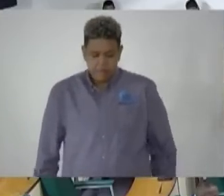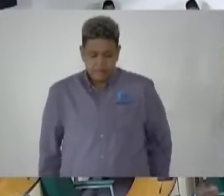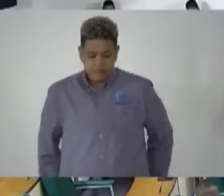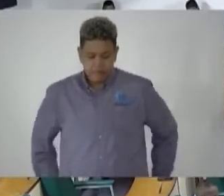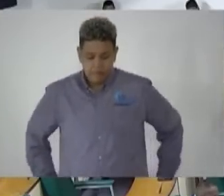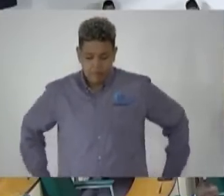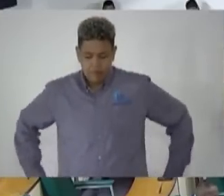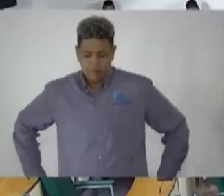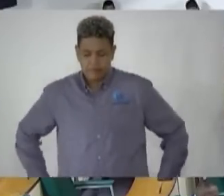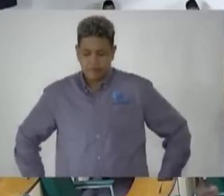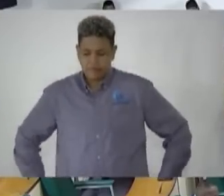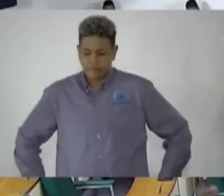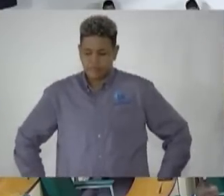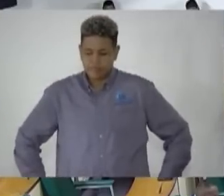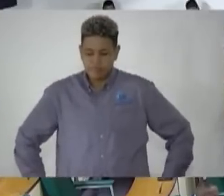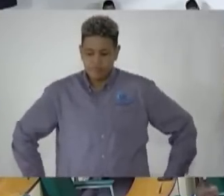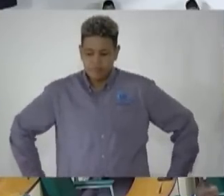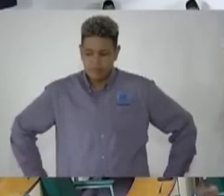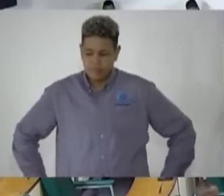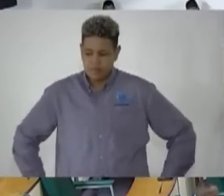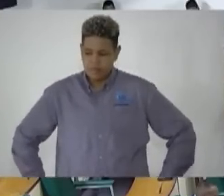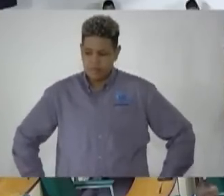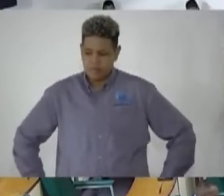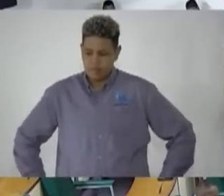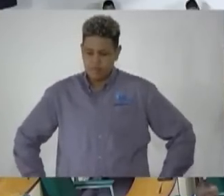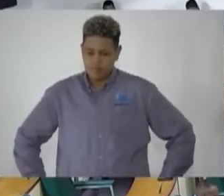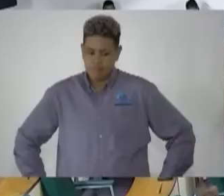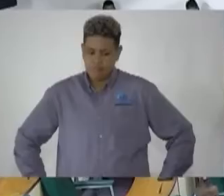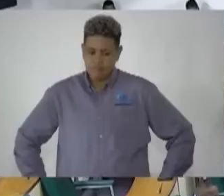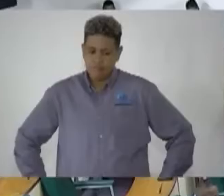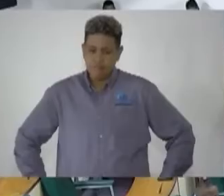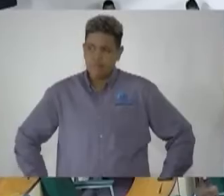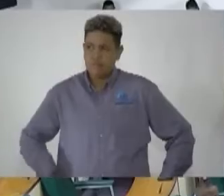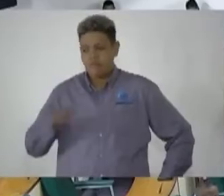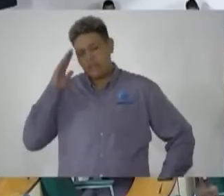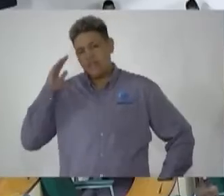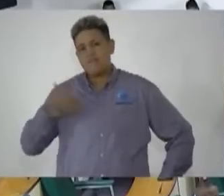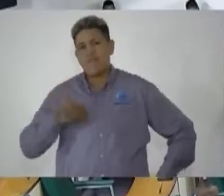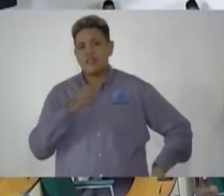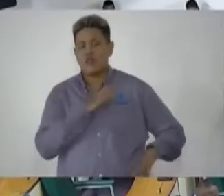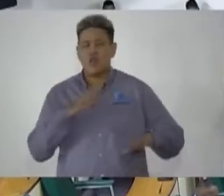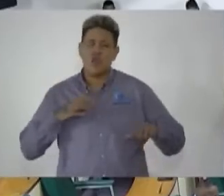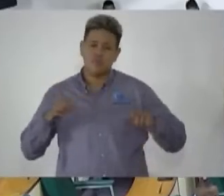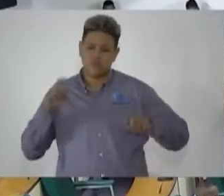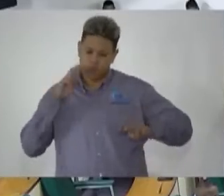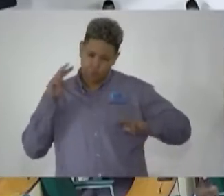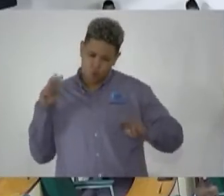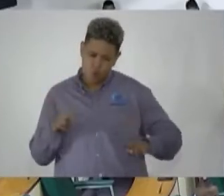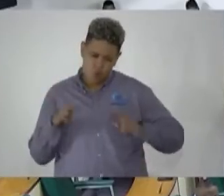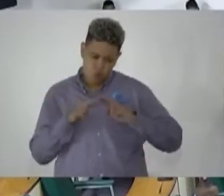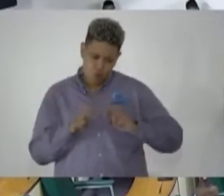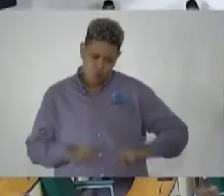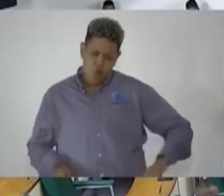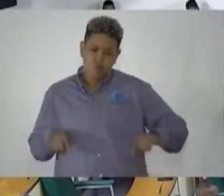and I would certainly invite the commission that is looking into the